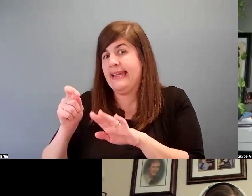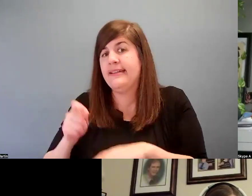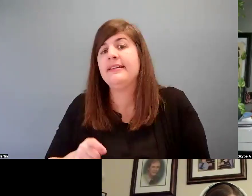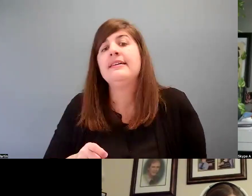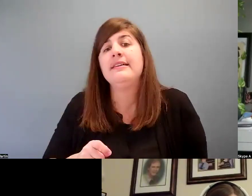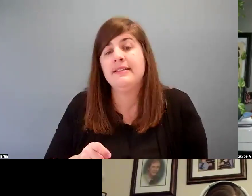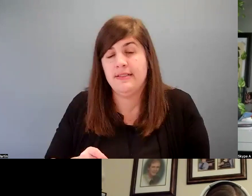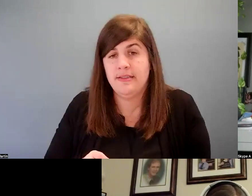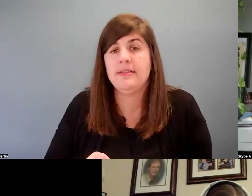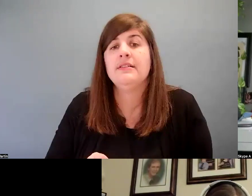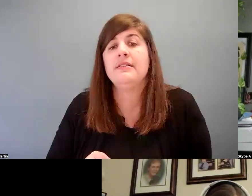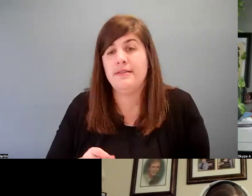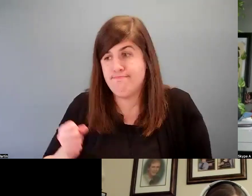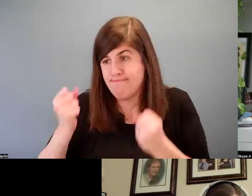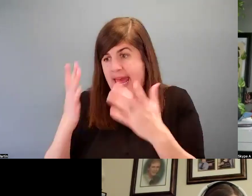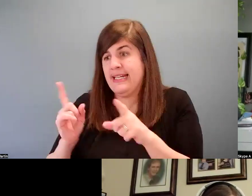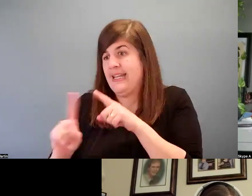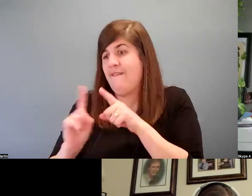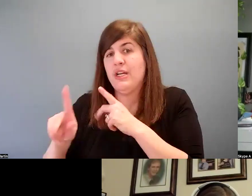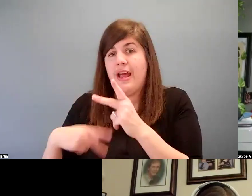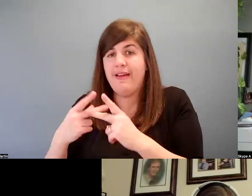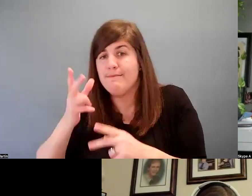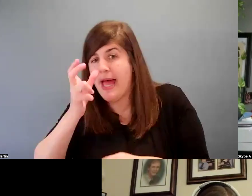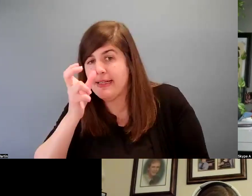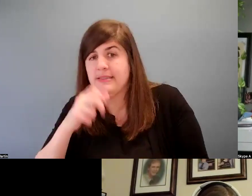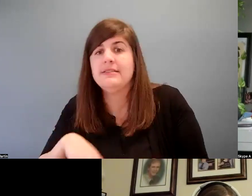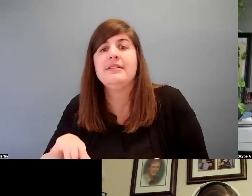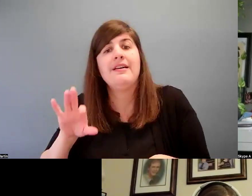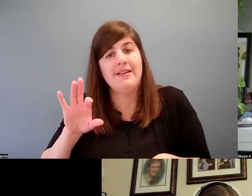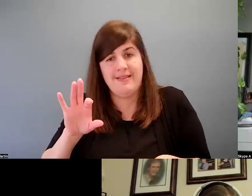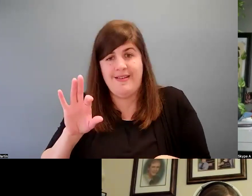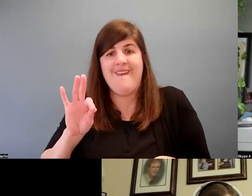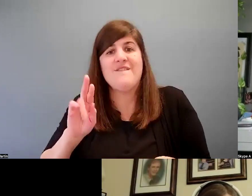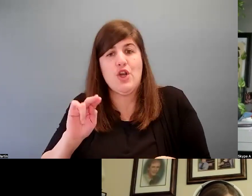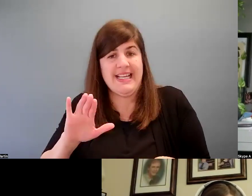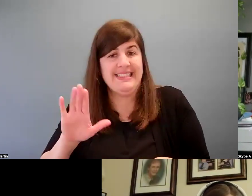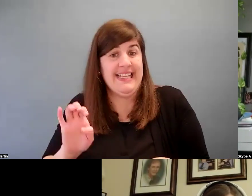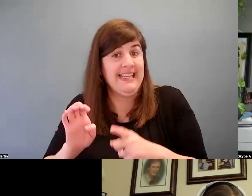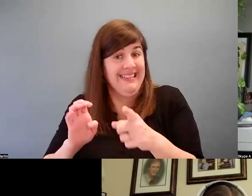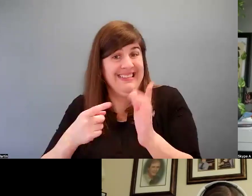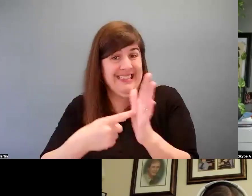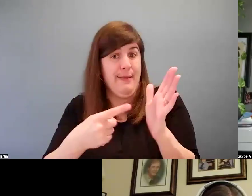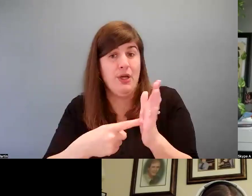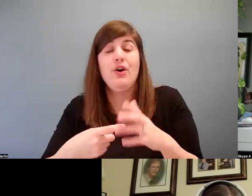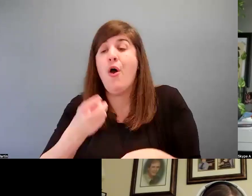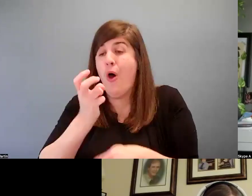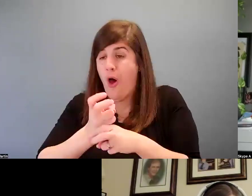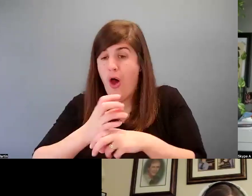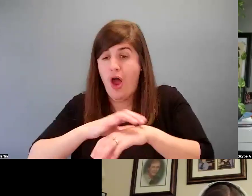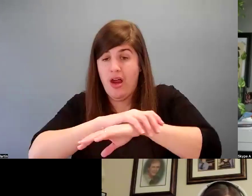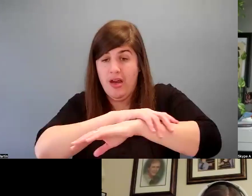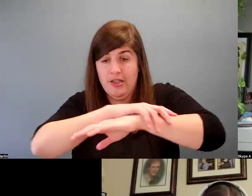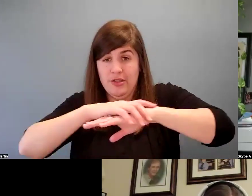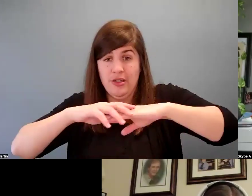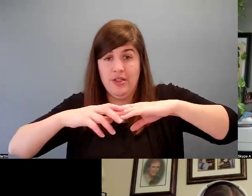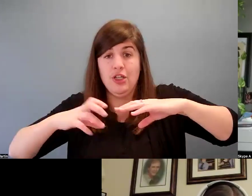are a whole bunch of different kinds of bugs, like Francine, um, who have a hard protective shell. And I